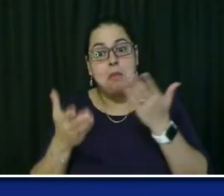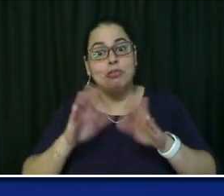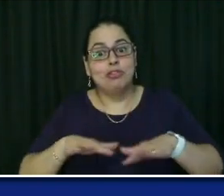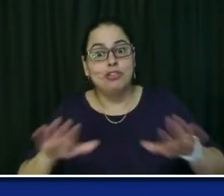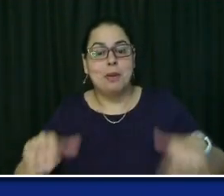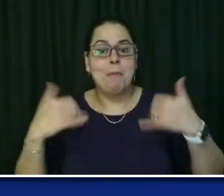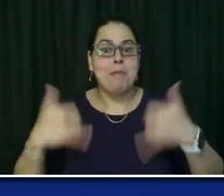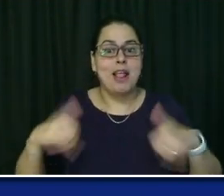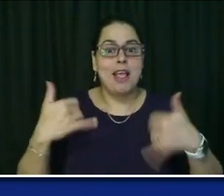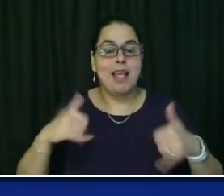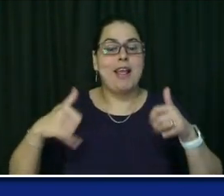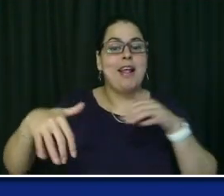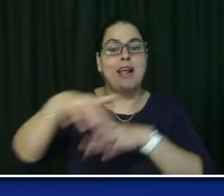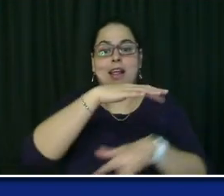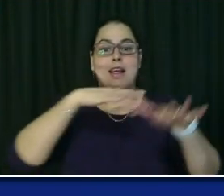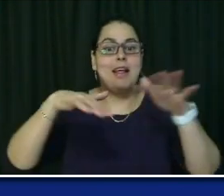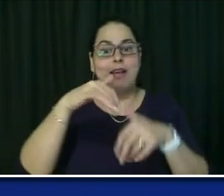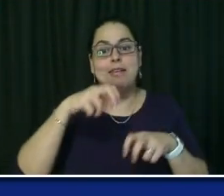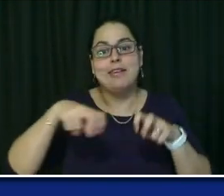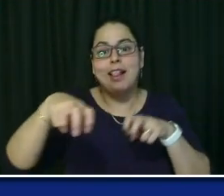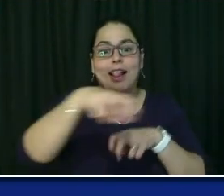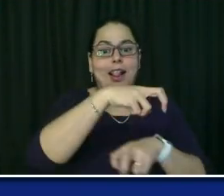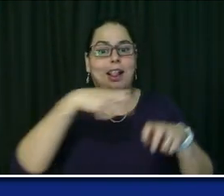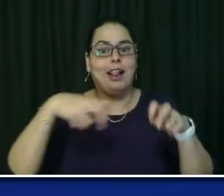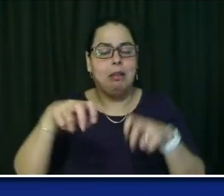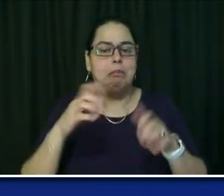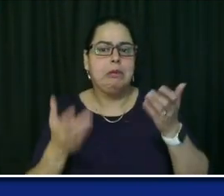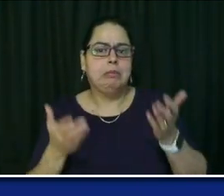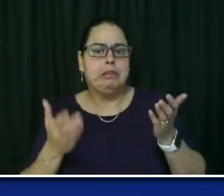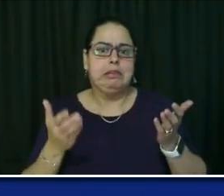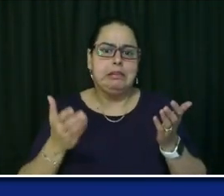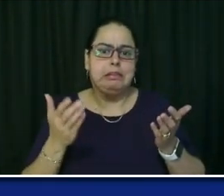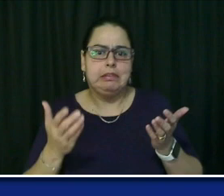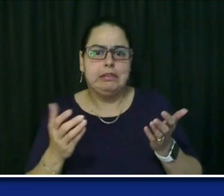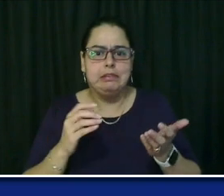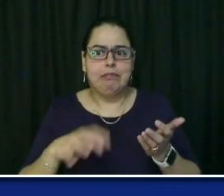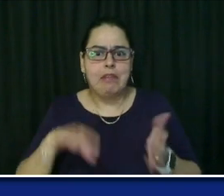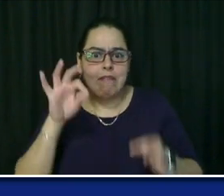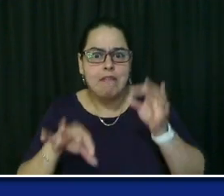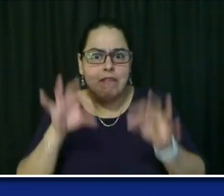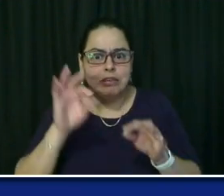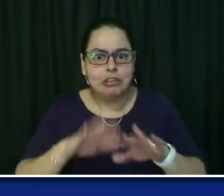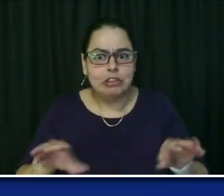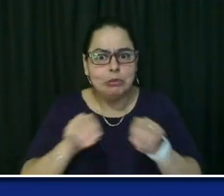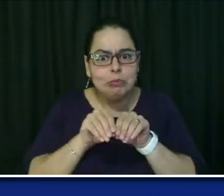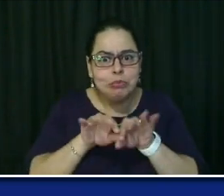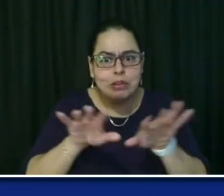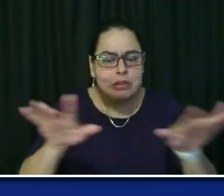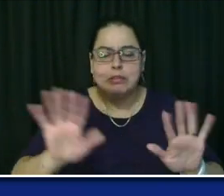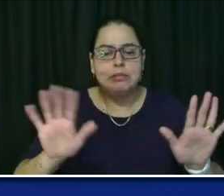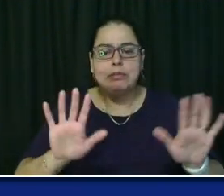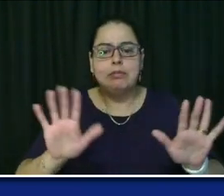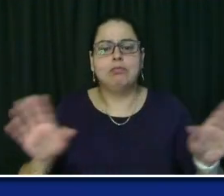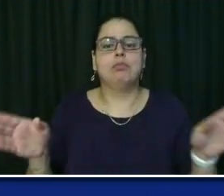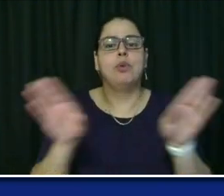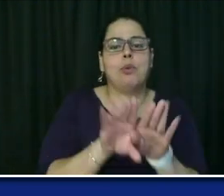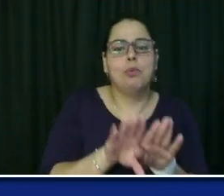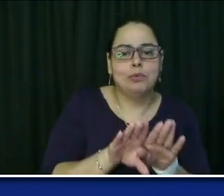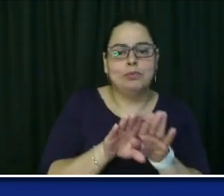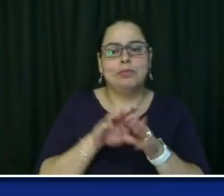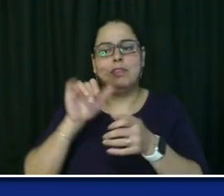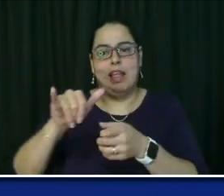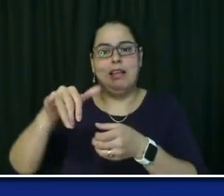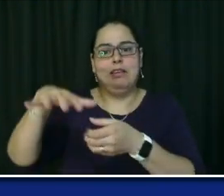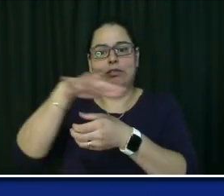Elmsford, he might have to make the decision to close that park, amongst other things. We would make a similar decision at the county level to control certain things. What we do with our bus